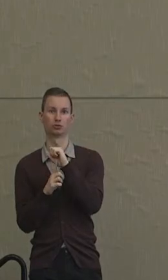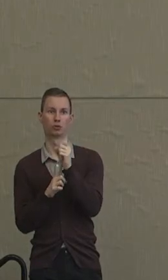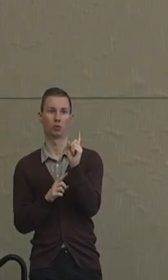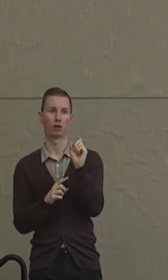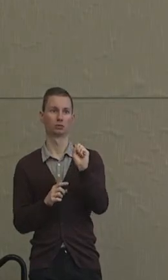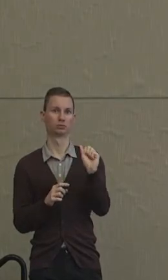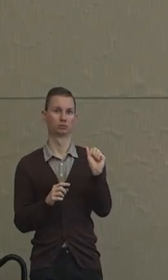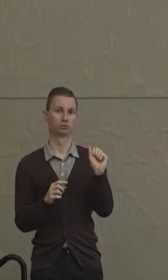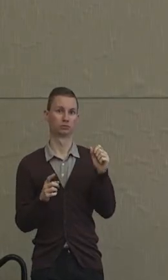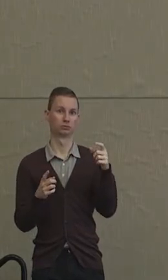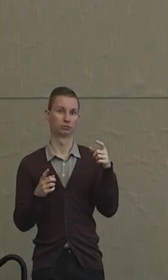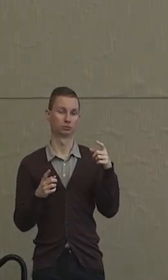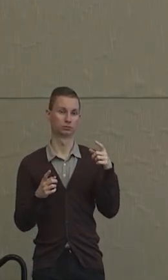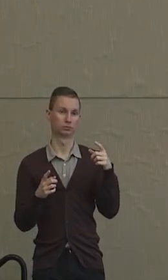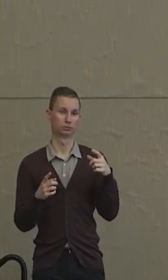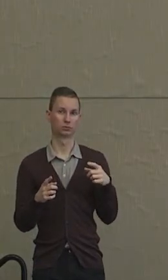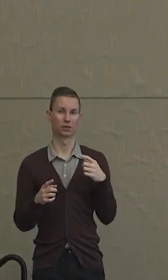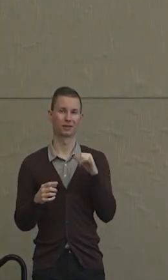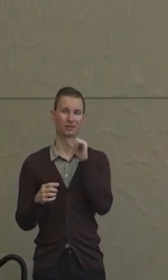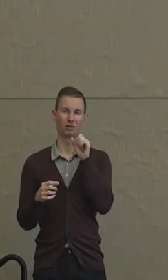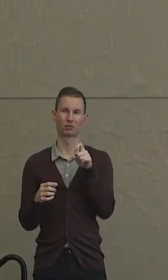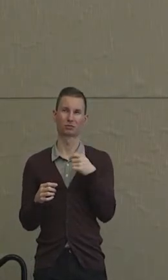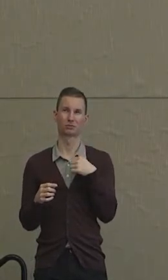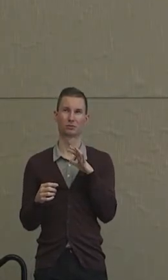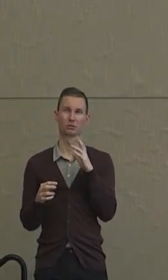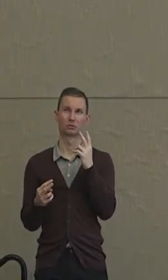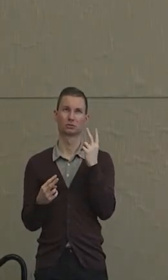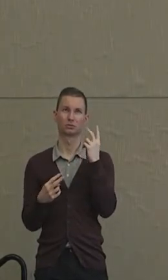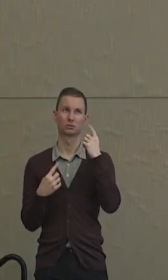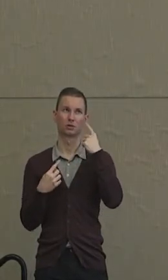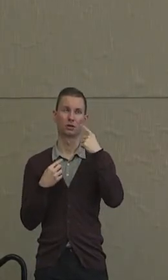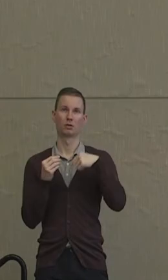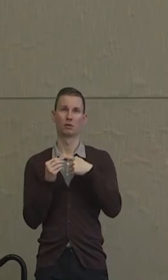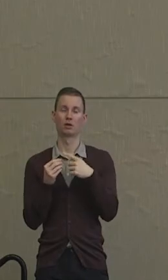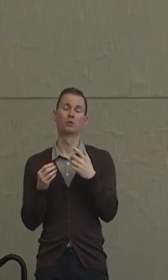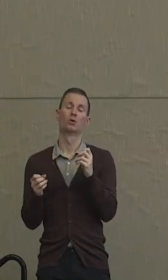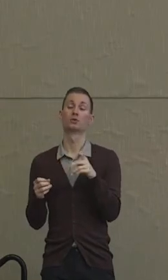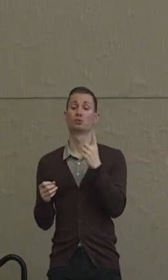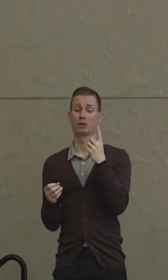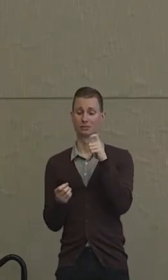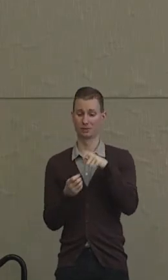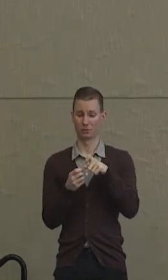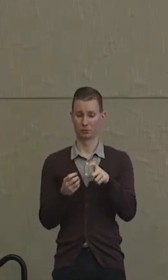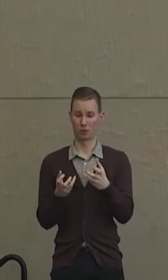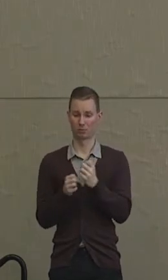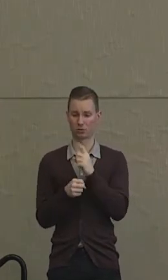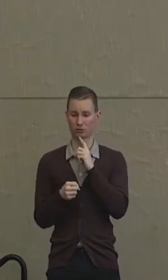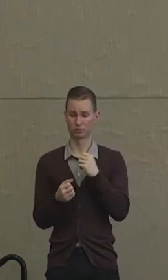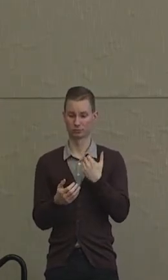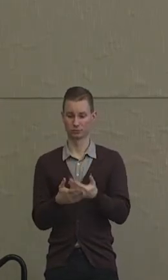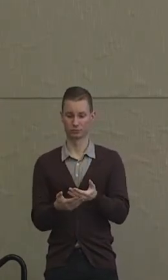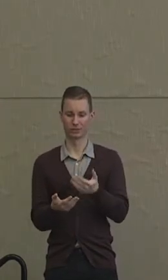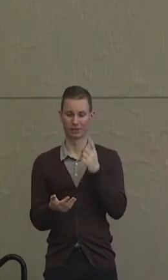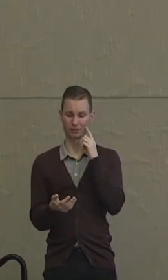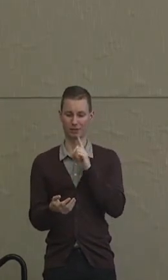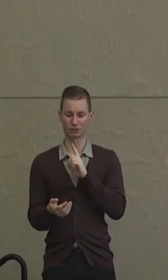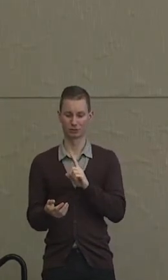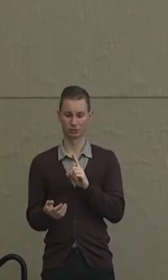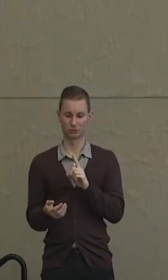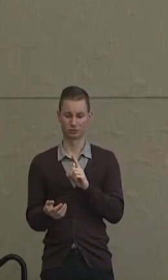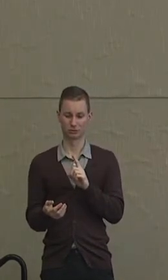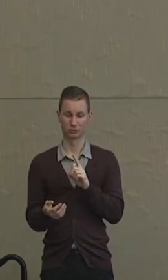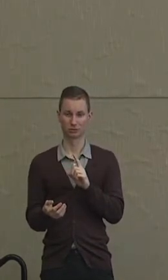Mm-hmm. So that wasn't a question. I'm just sort of reflecting one of these. Okay. There is one specific question I want to make sure we get to, because I think it was actually a